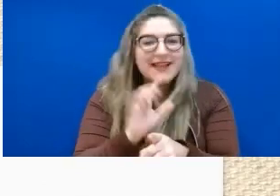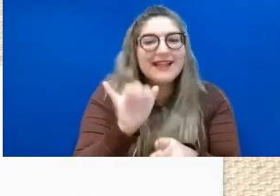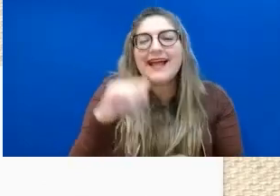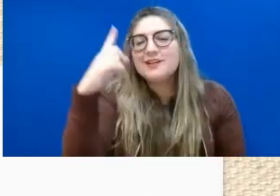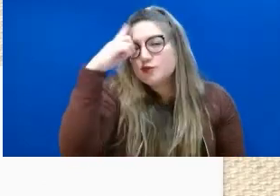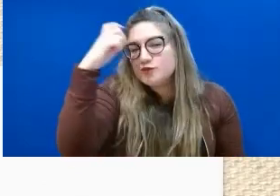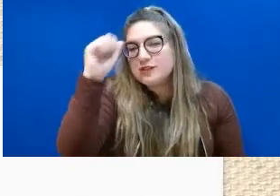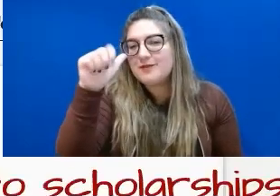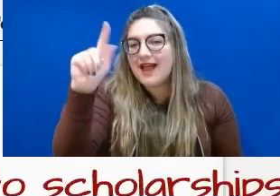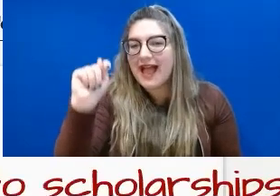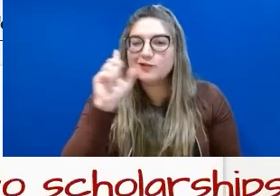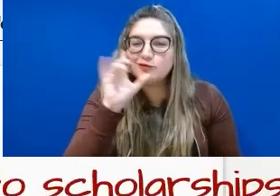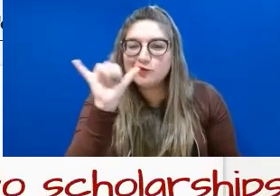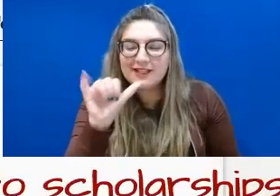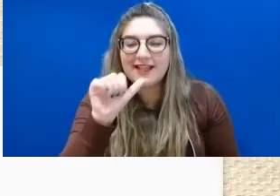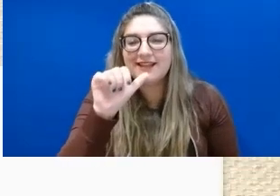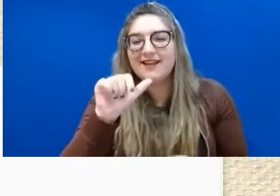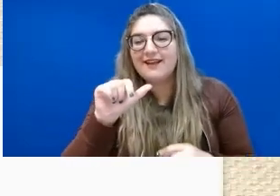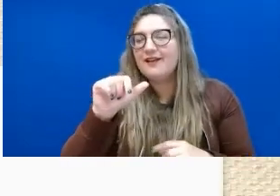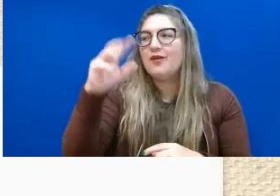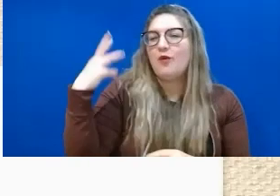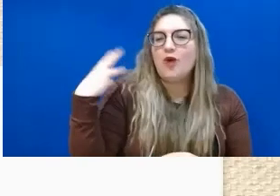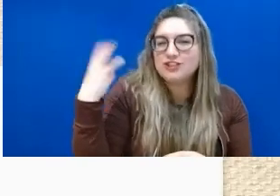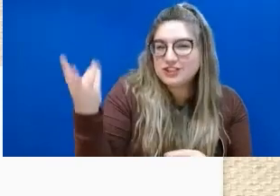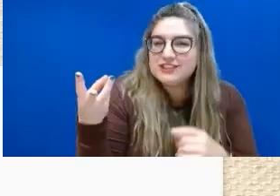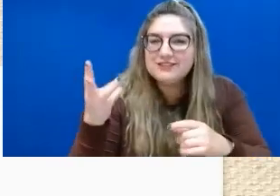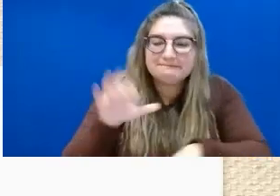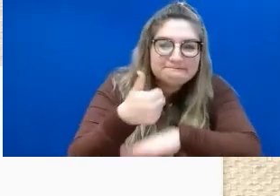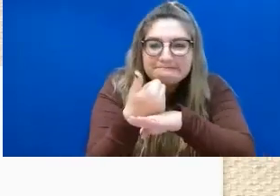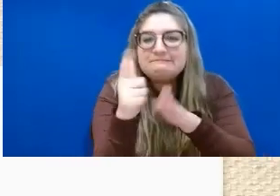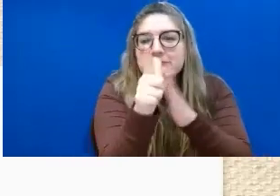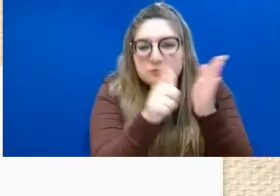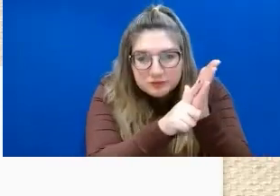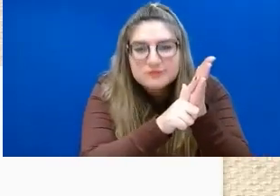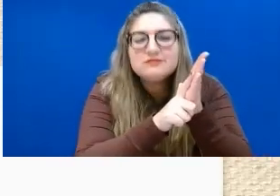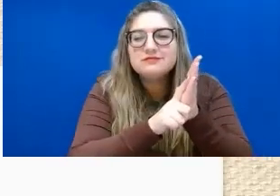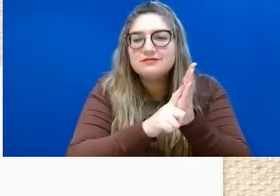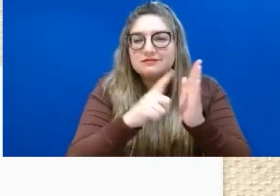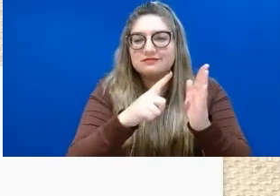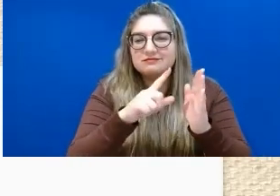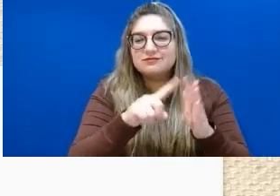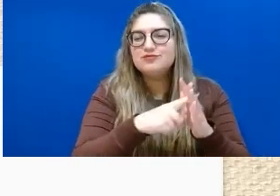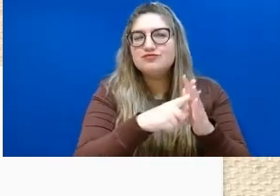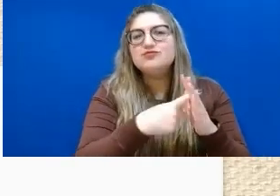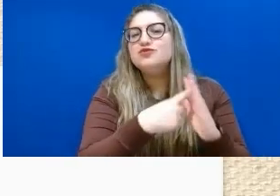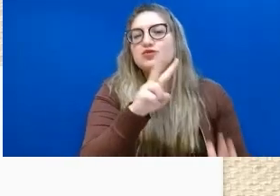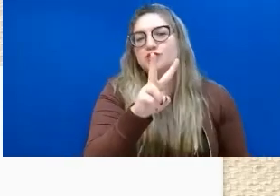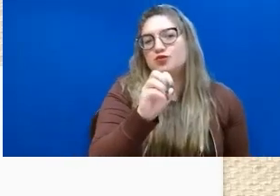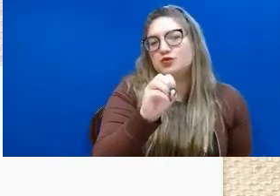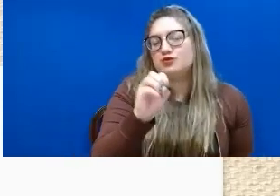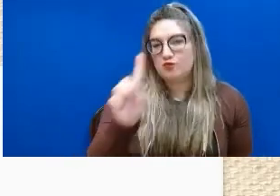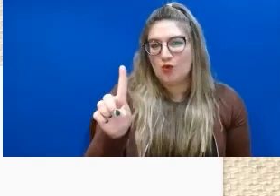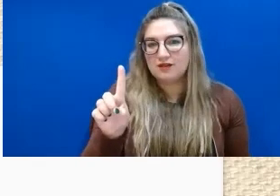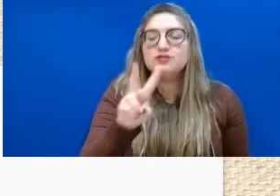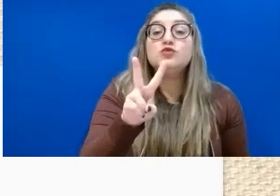there in Washington, which has been sitting since 2001. And here in California, the DreamAct is an application for